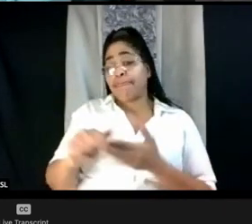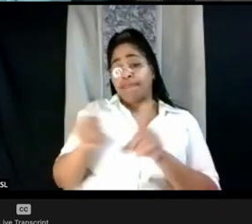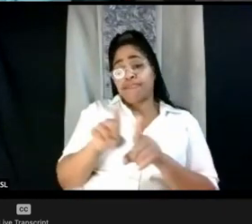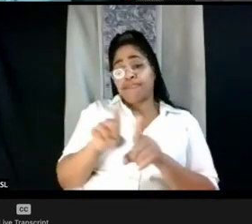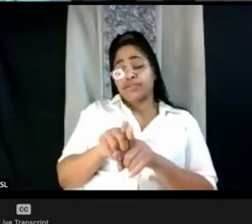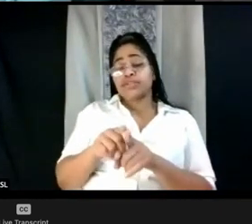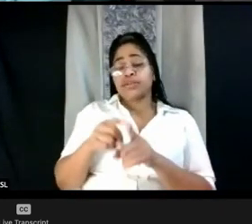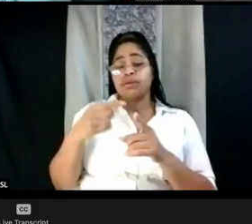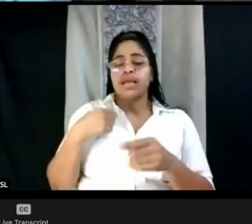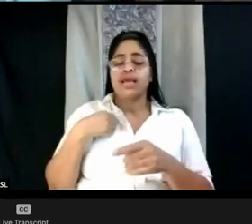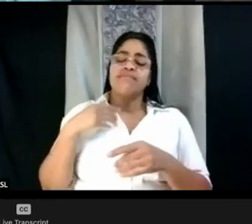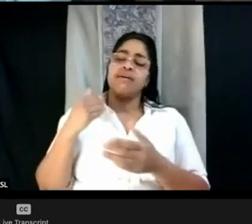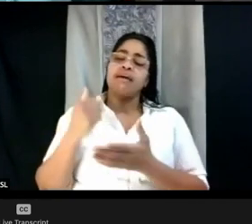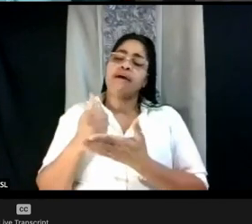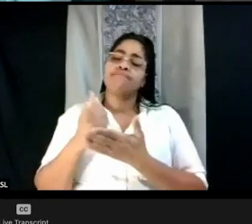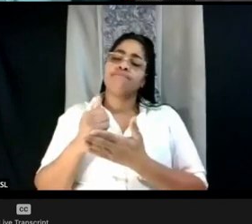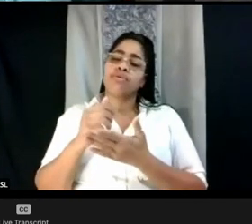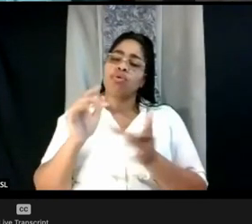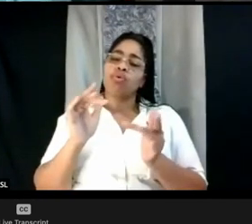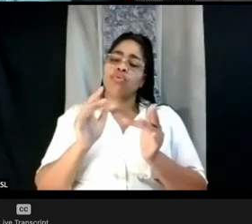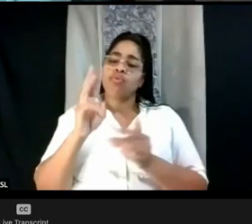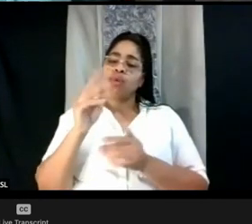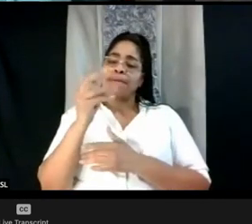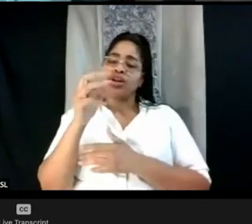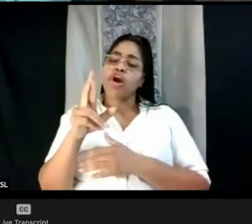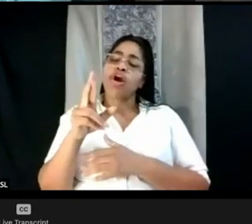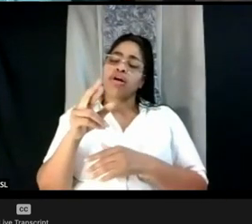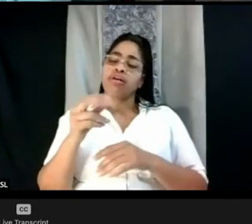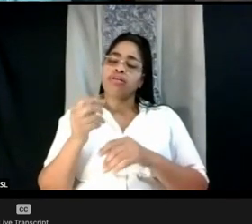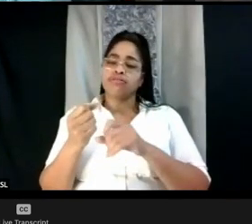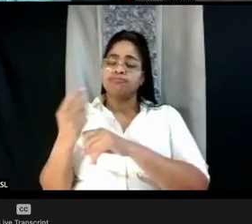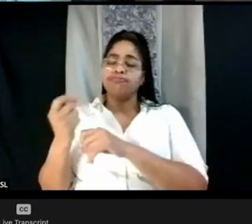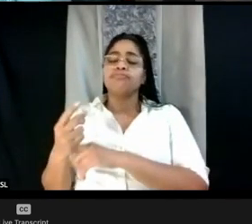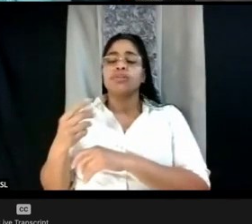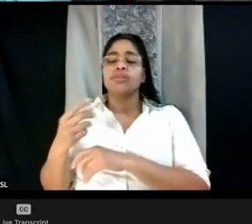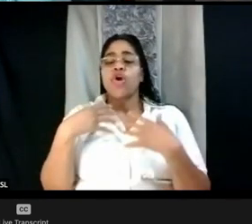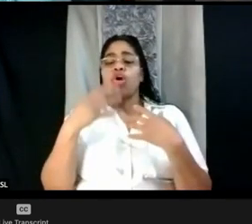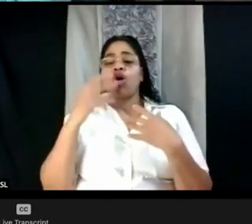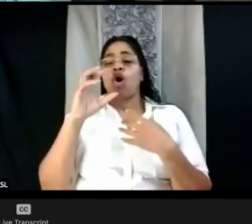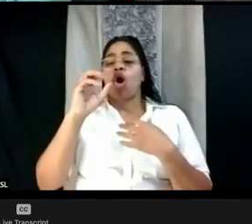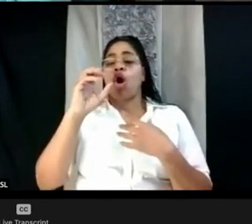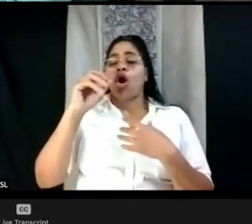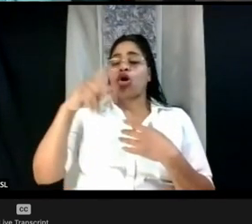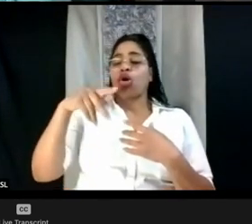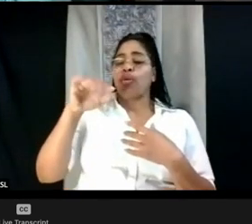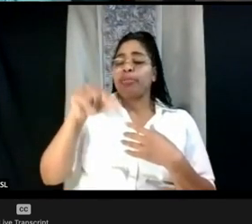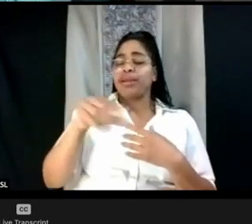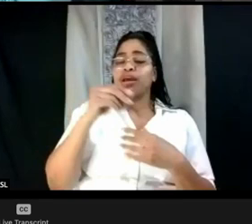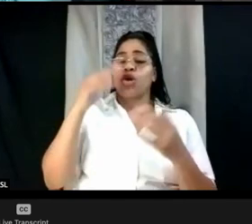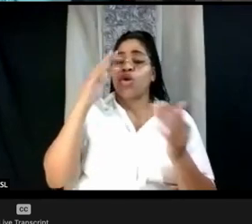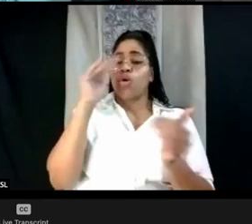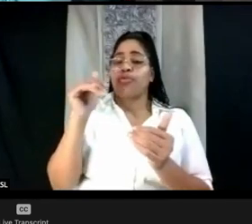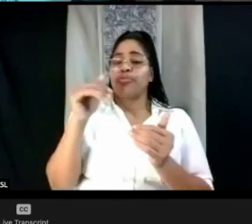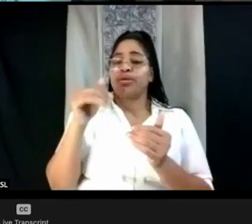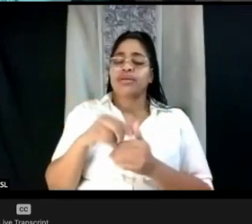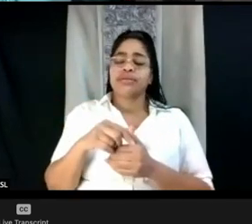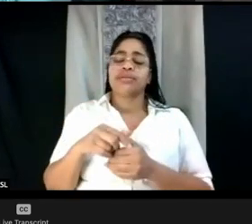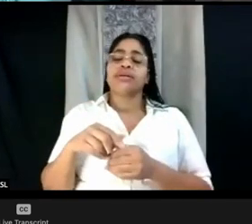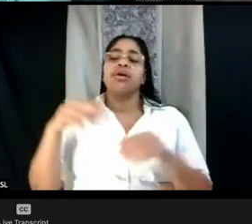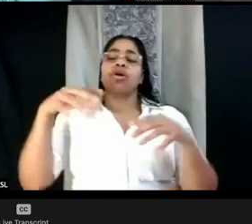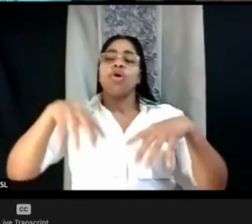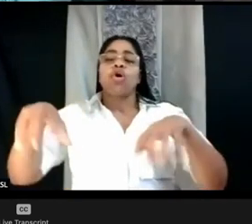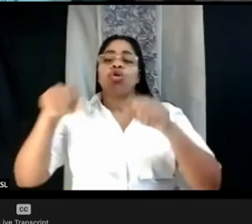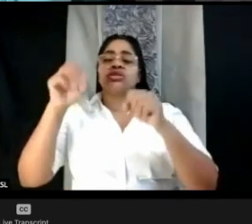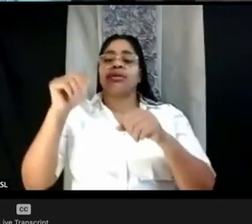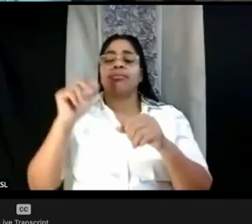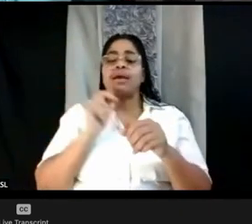recorded webinar from the Department of Psychiatry. It's called Coping and Hoping, Mental Health Tips for Trying Times, hosted by Department of